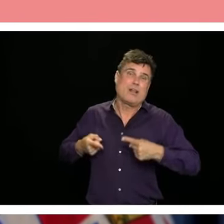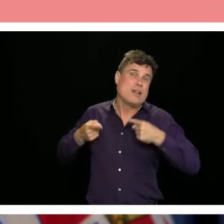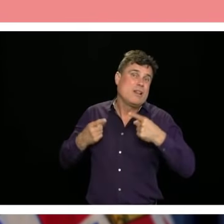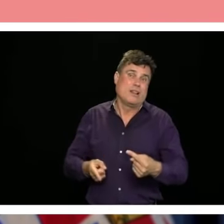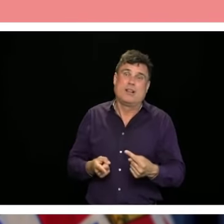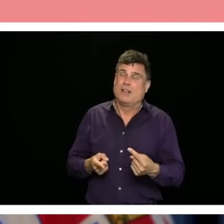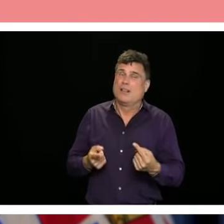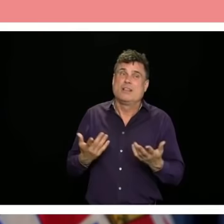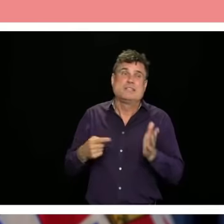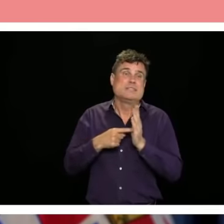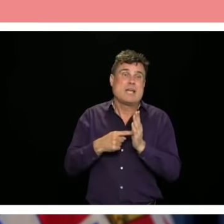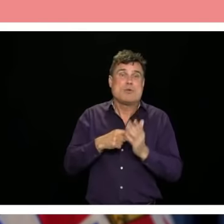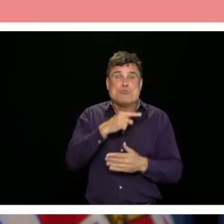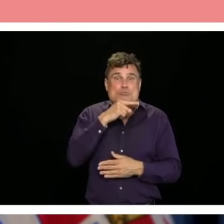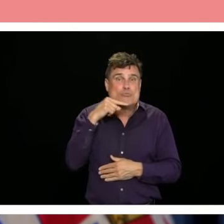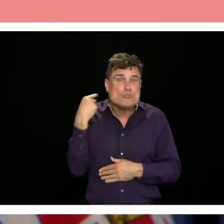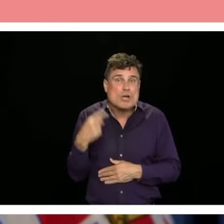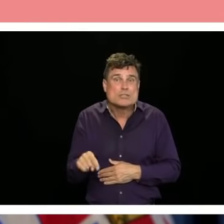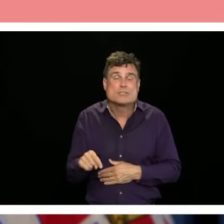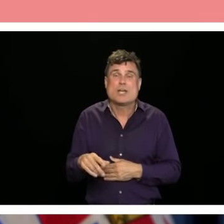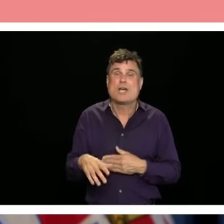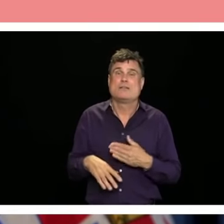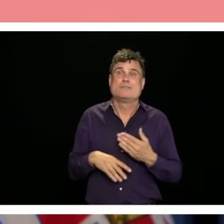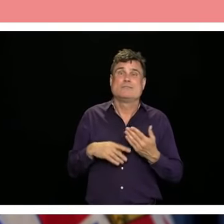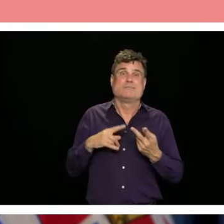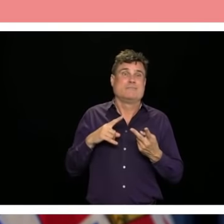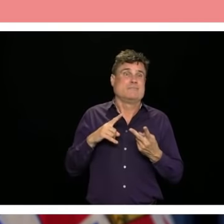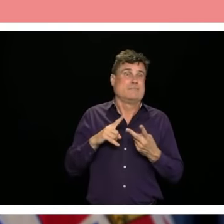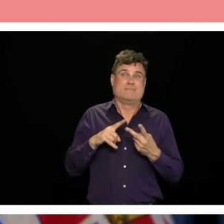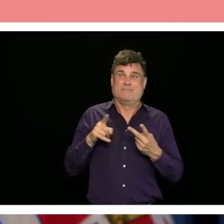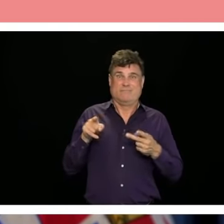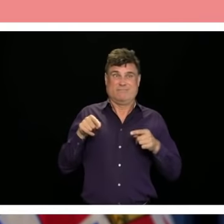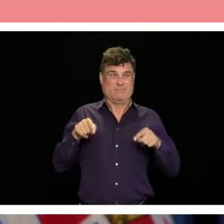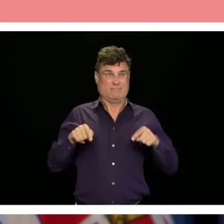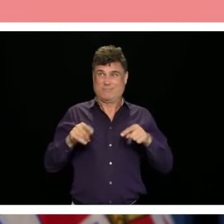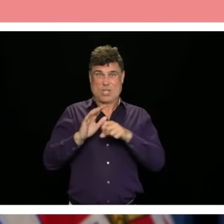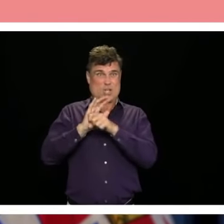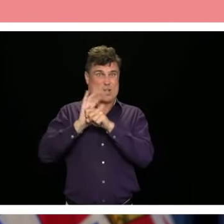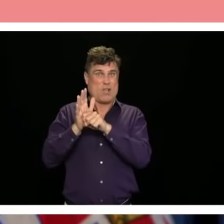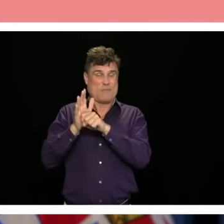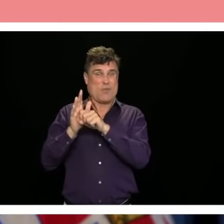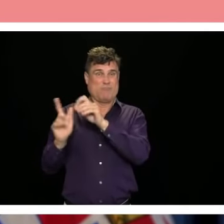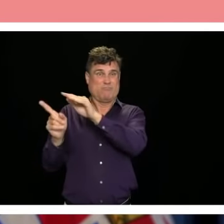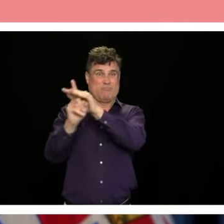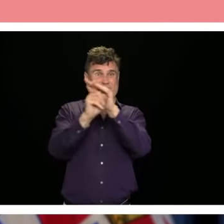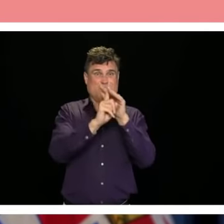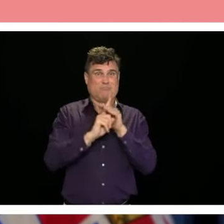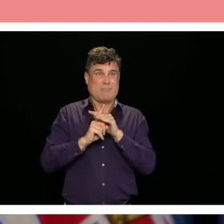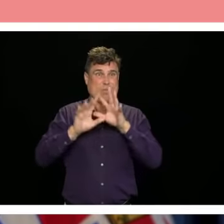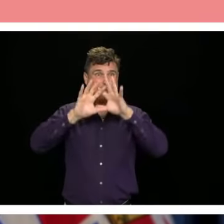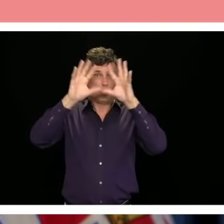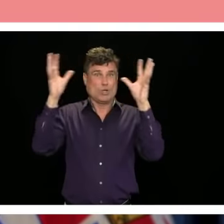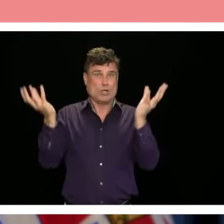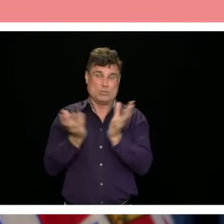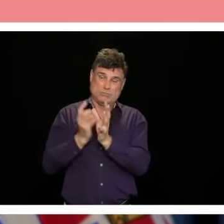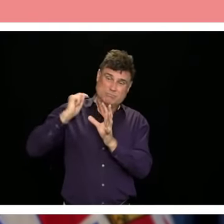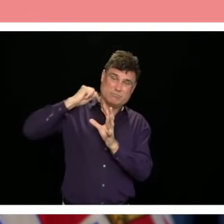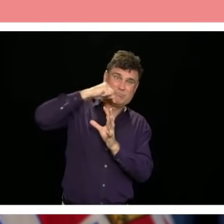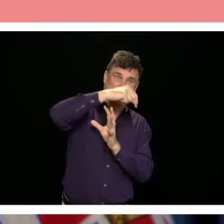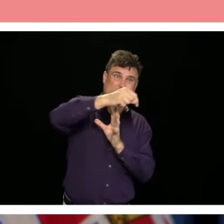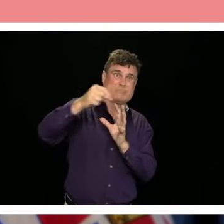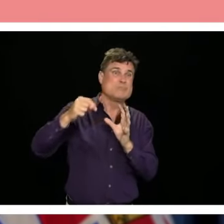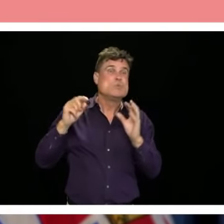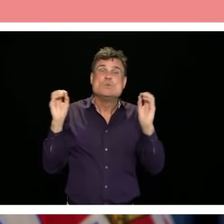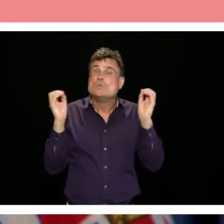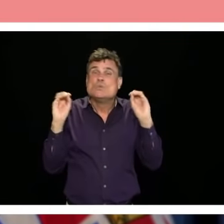not globally out of the woods. We've seen dramatic increases in countries like Brazil and Russia. And when there